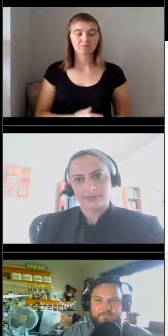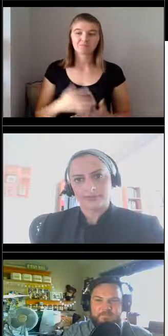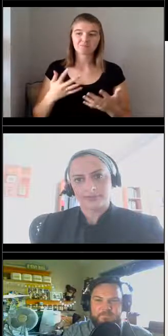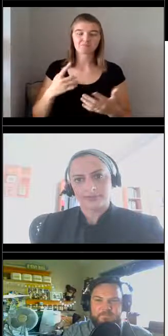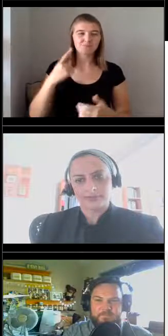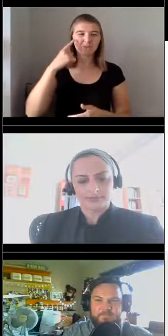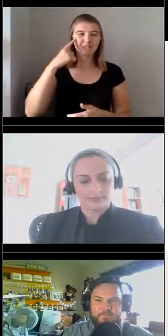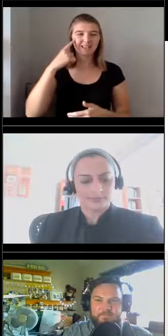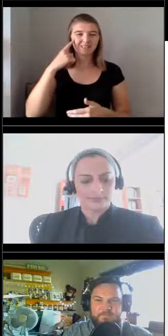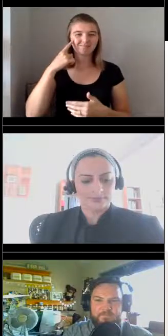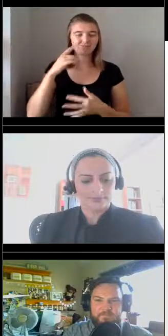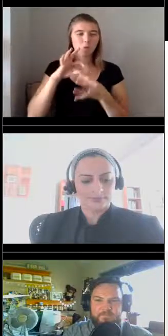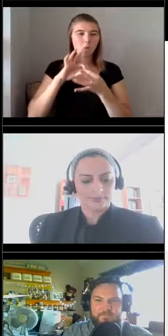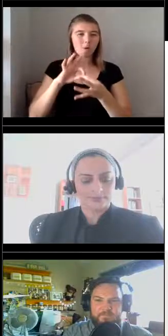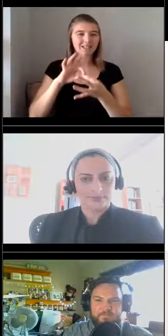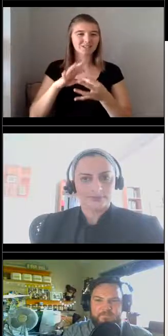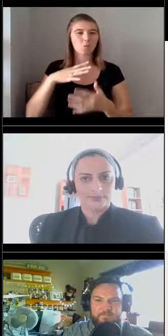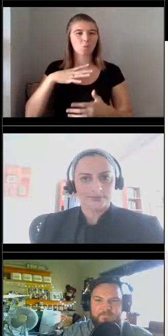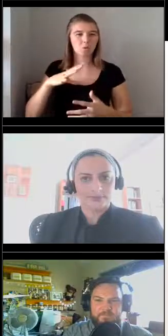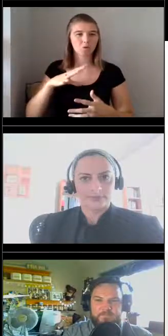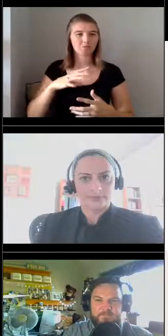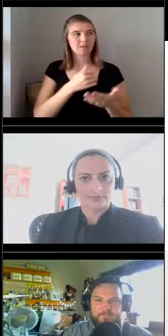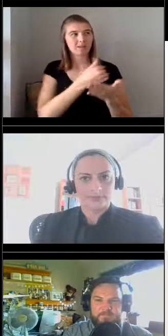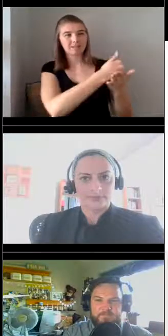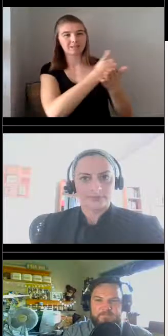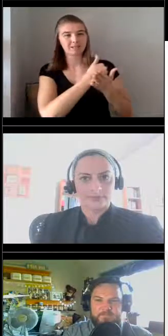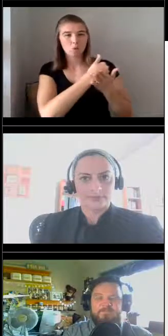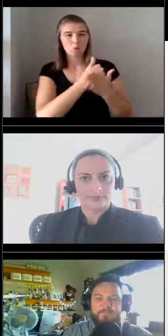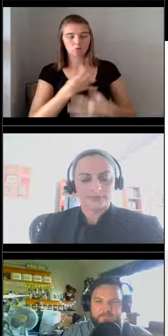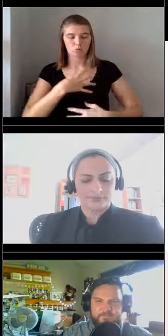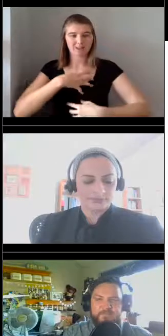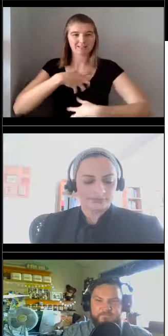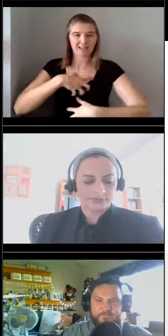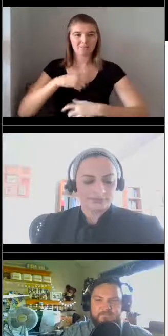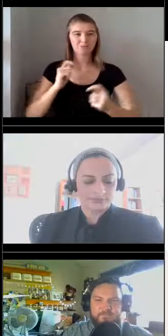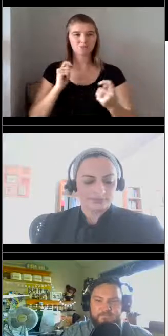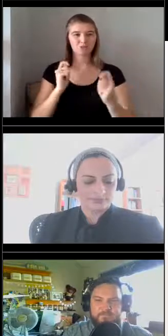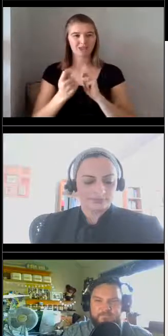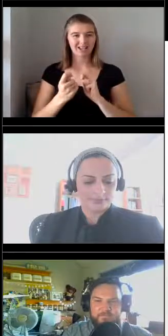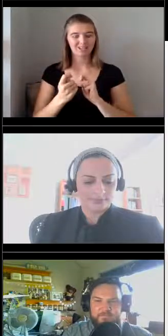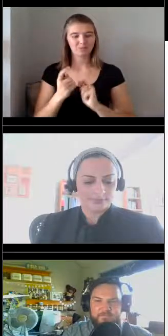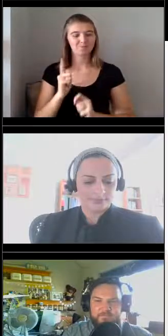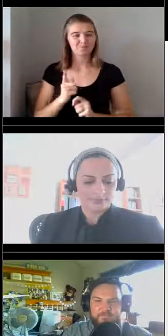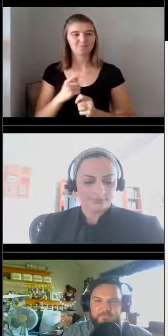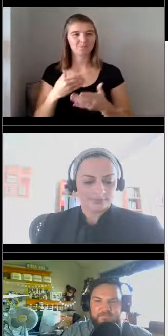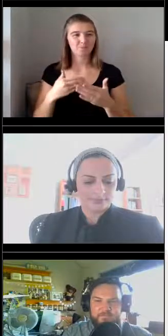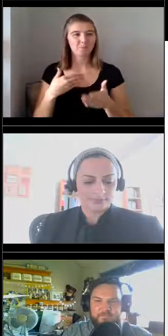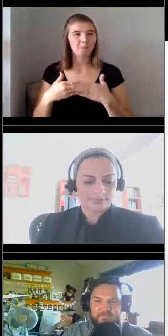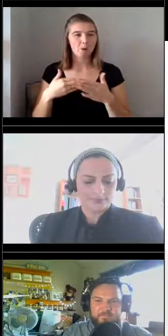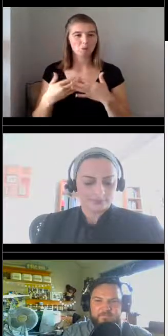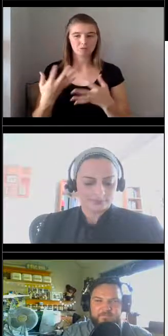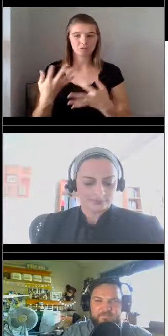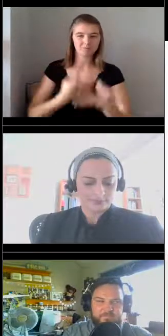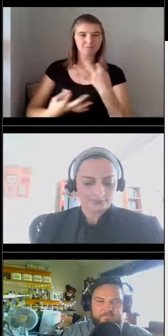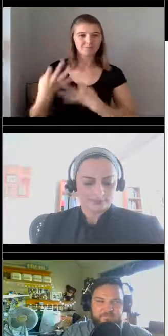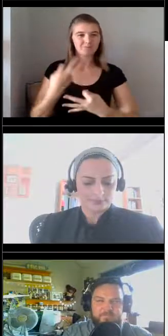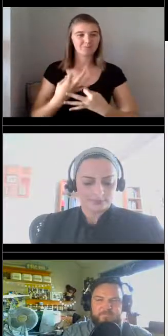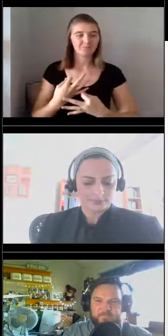in adapting to change and supporting others to adapt to change. I think that's the most consistent shift in